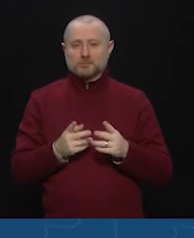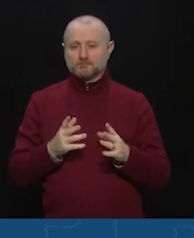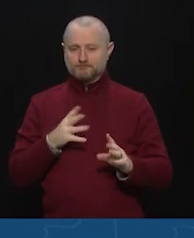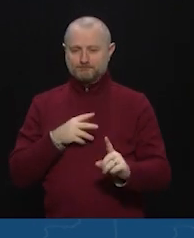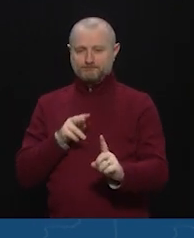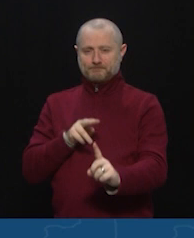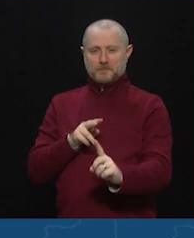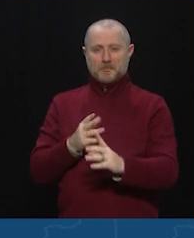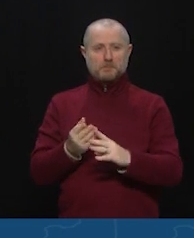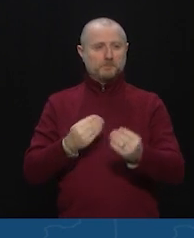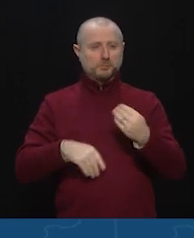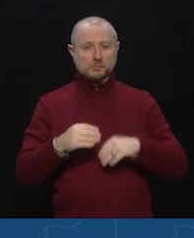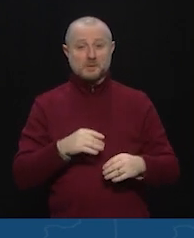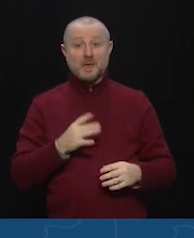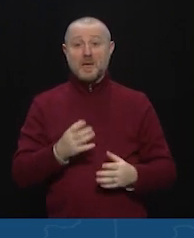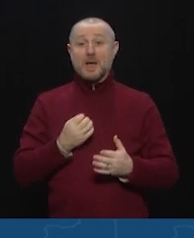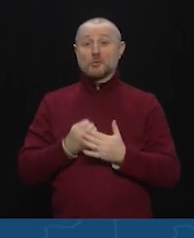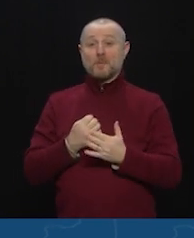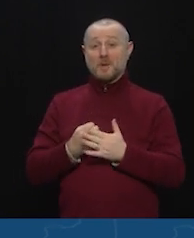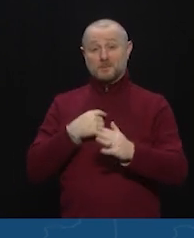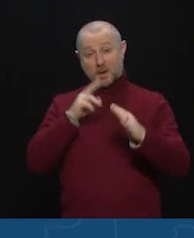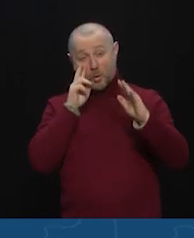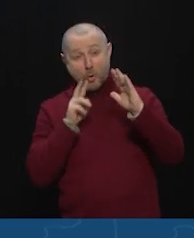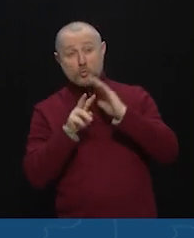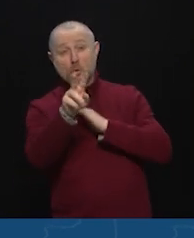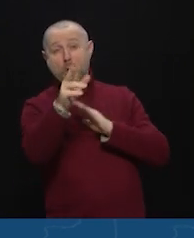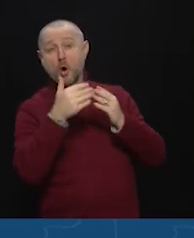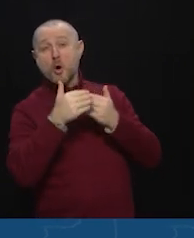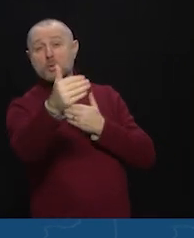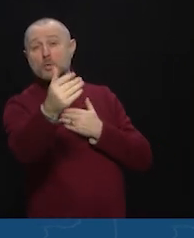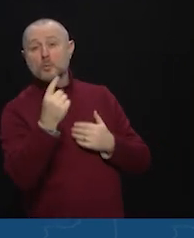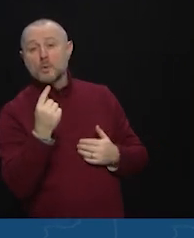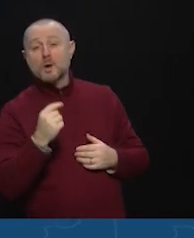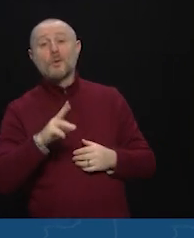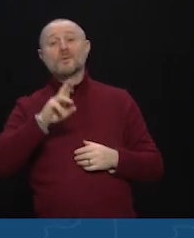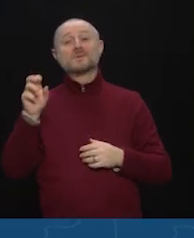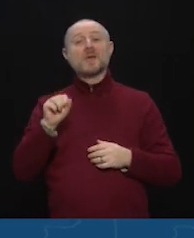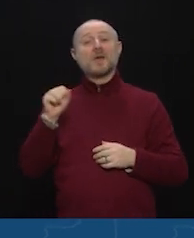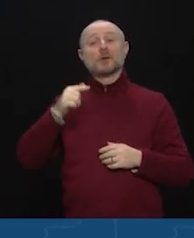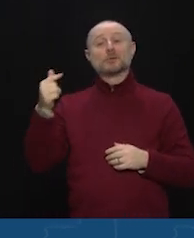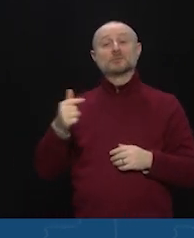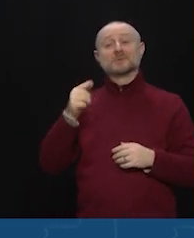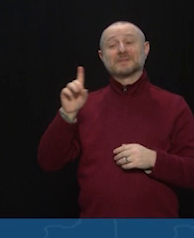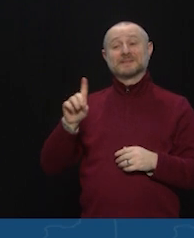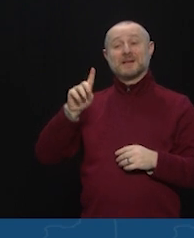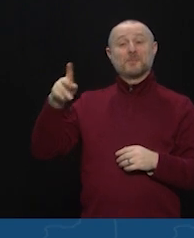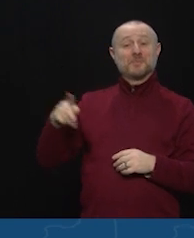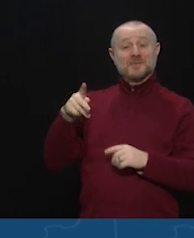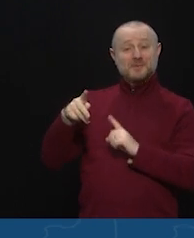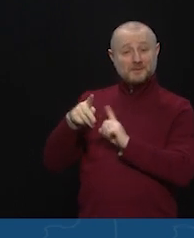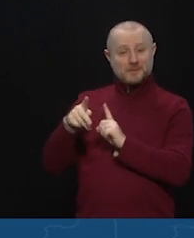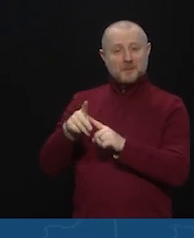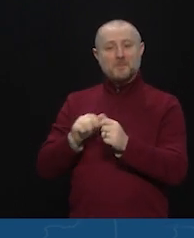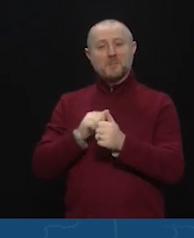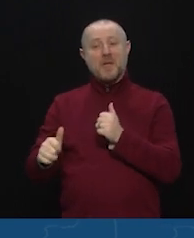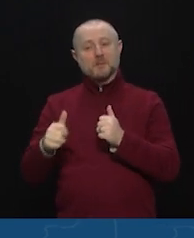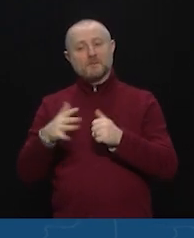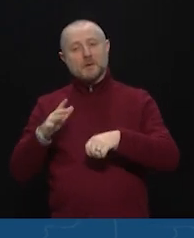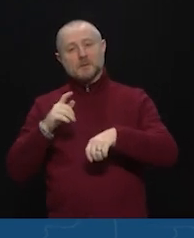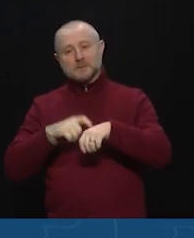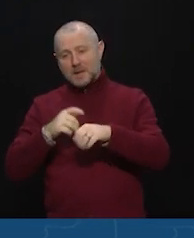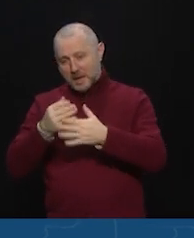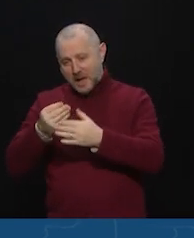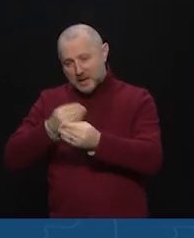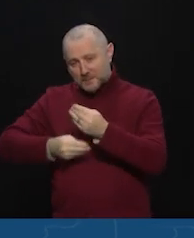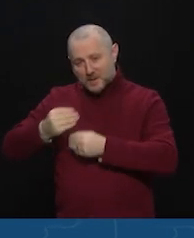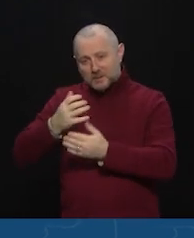The economic outlook, real U.S. GDP surpassed its pre-recession peak. So we were talking about whether or not there